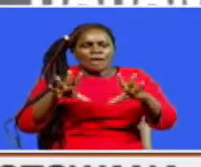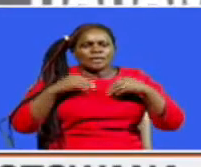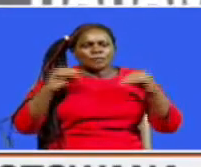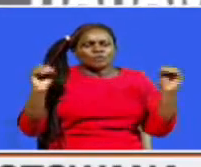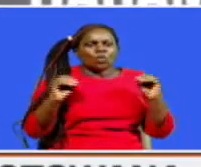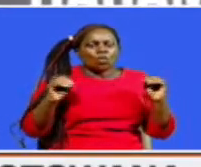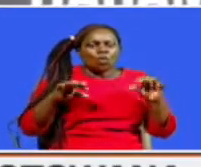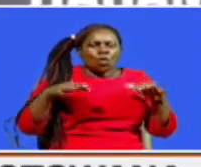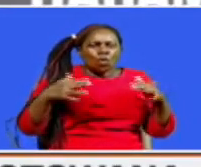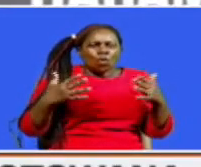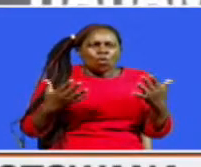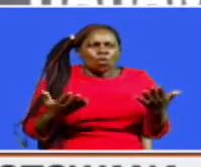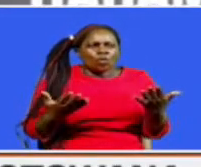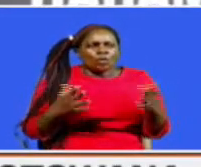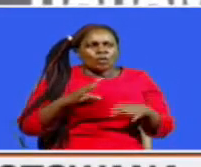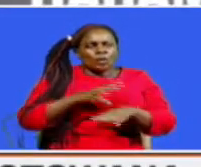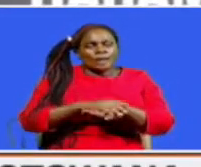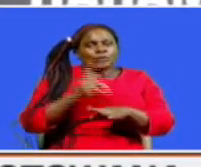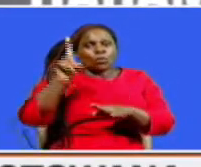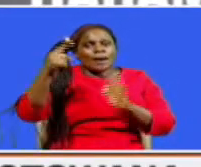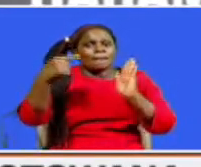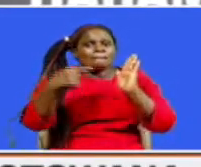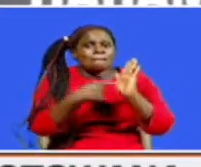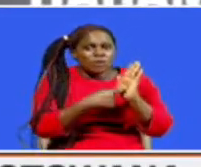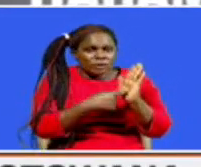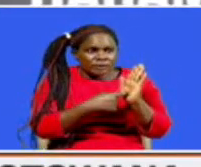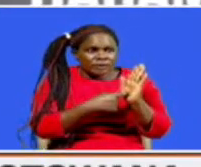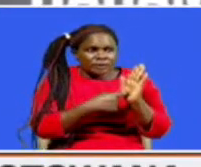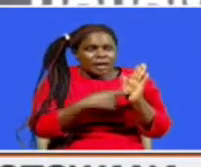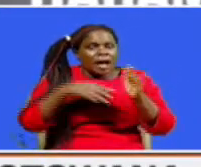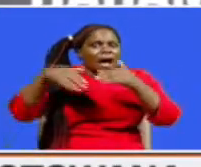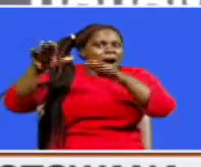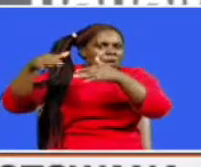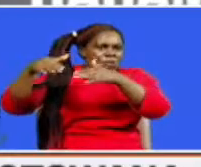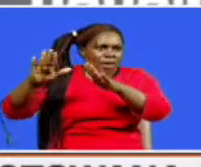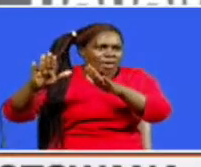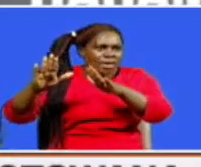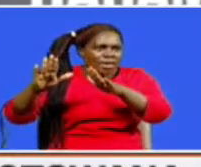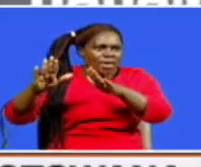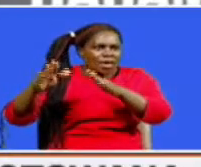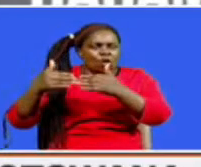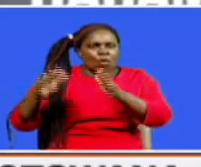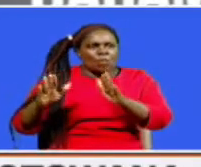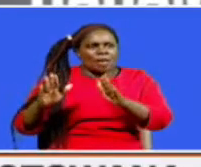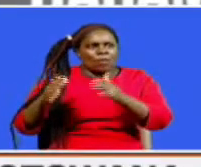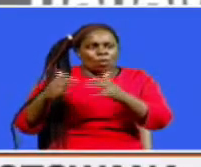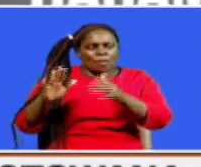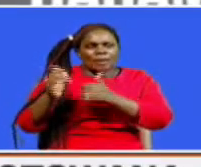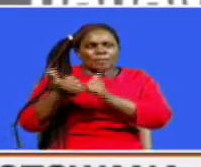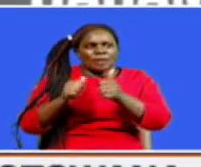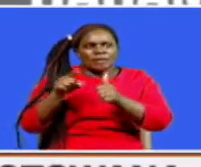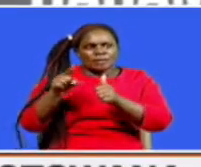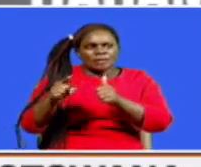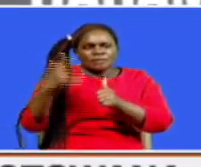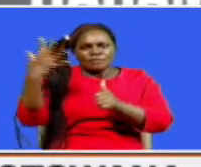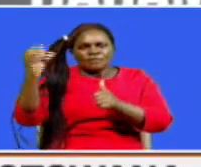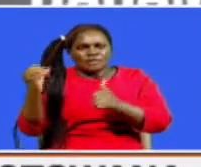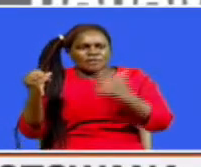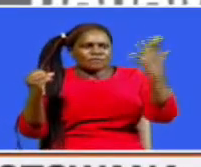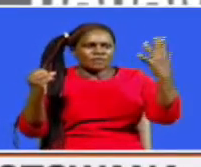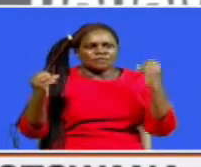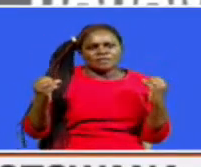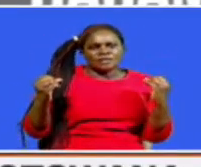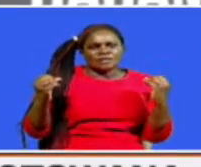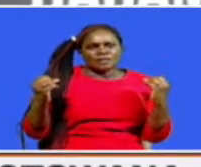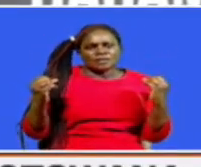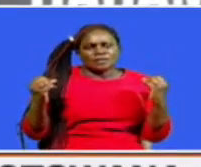Ama so that at least you get a point. Tukienda away, wata open game. Waki open game, it's a 50-50 game. It's a game